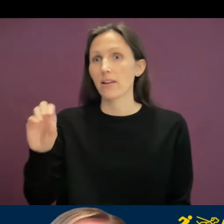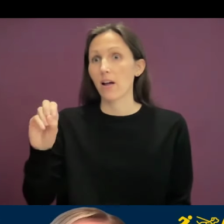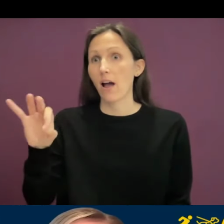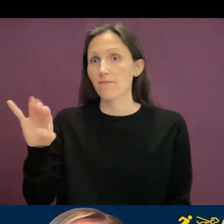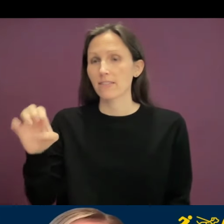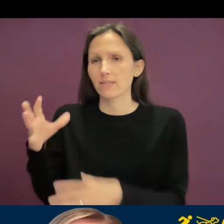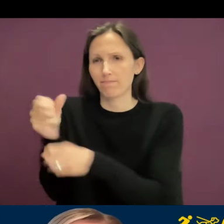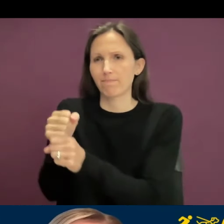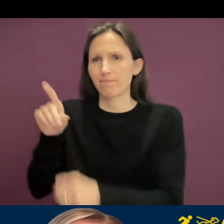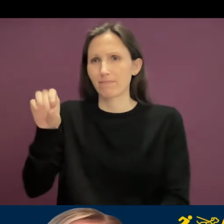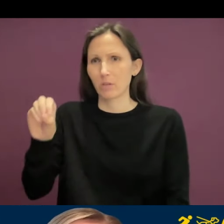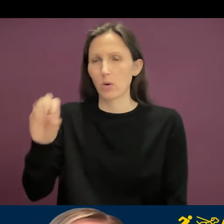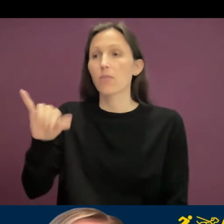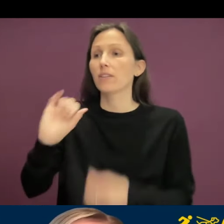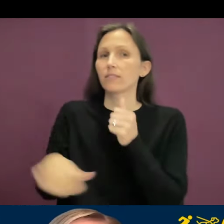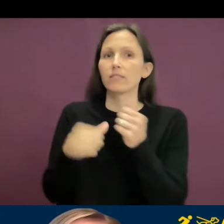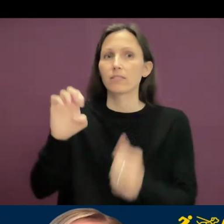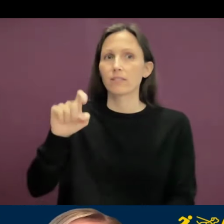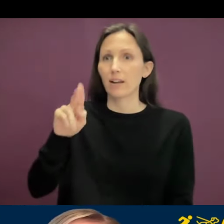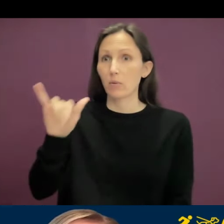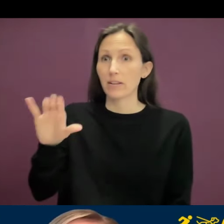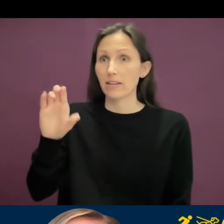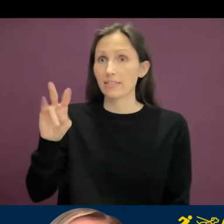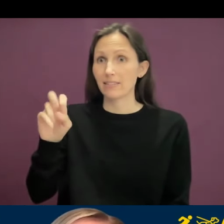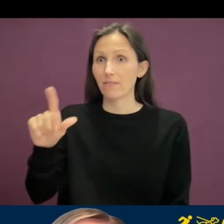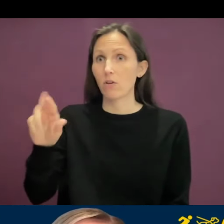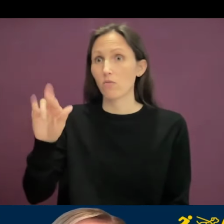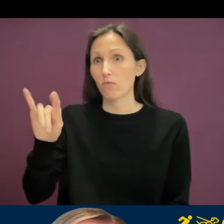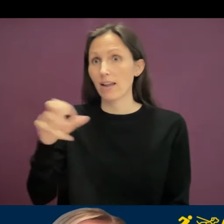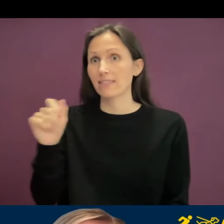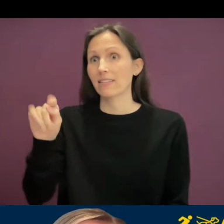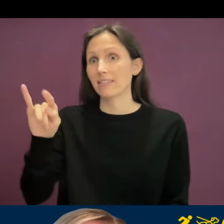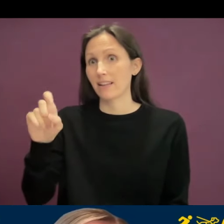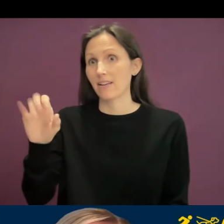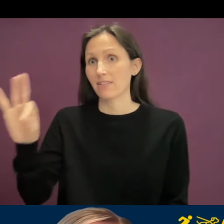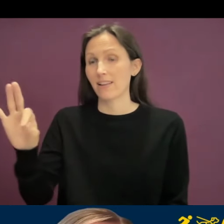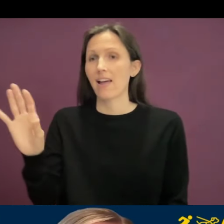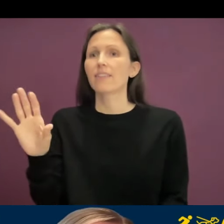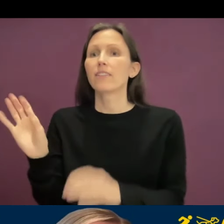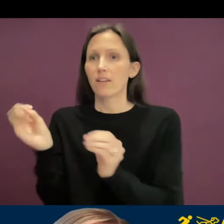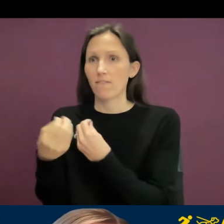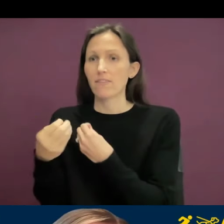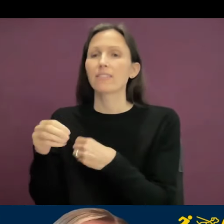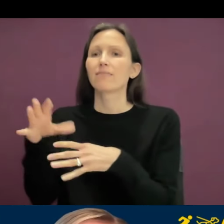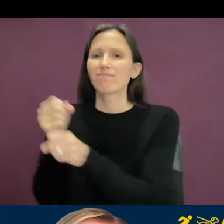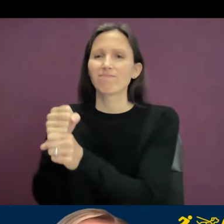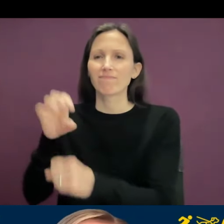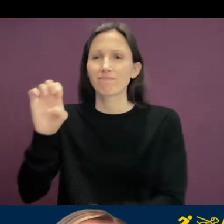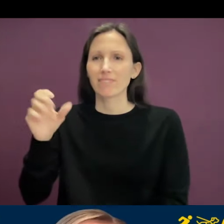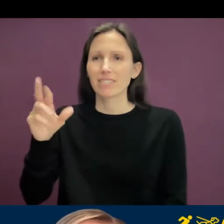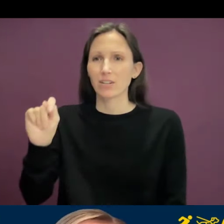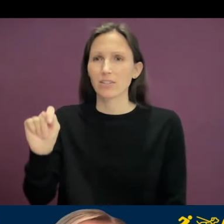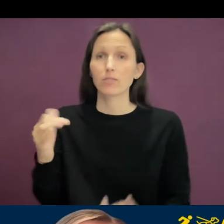the Equity, Civil Rights, and Title IX office. Today, I'm going to be talking about and showing you how